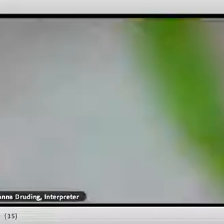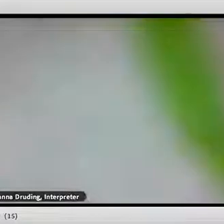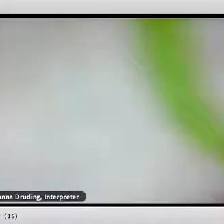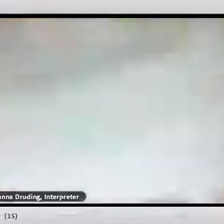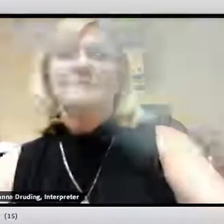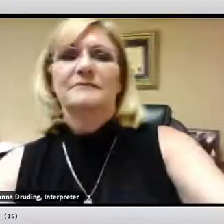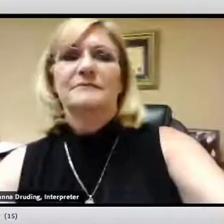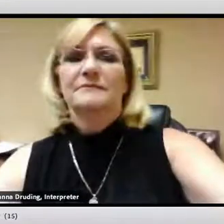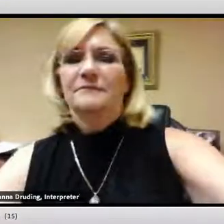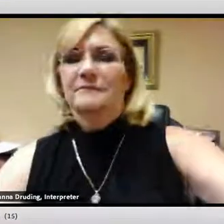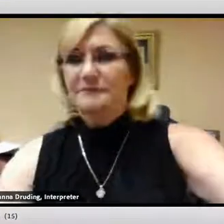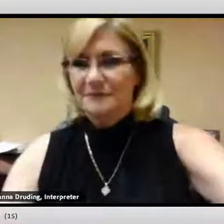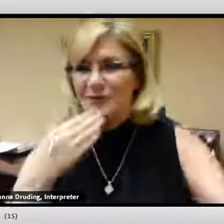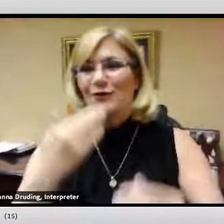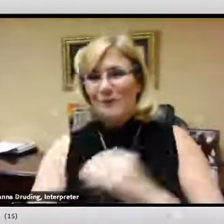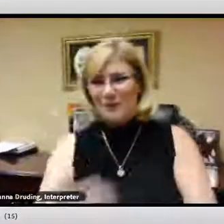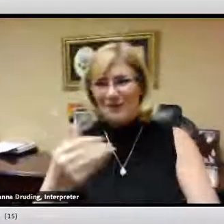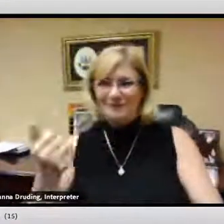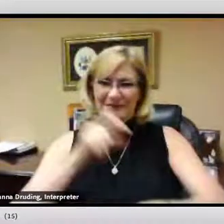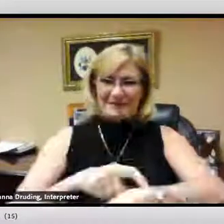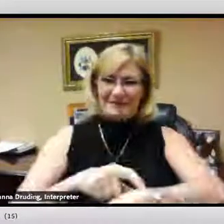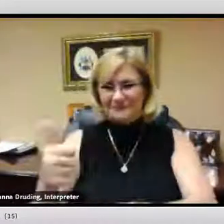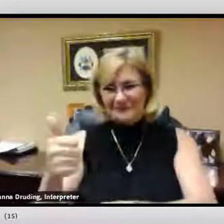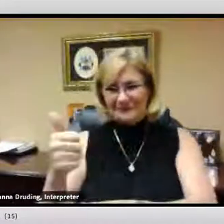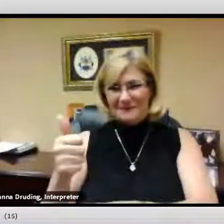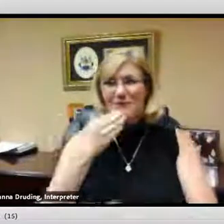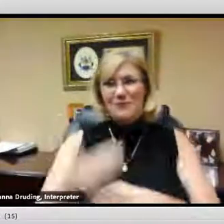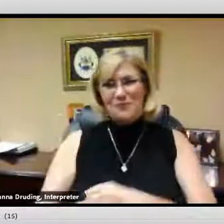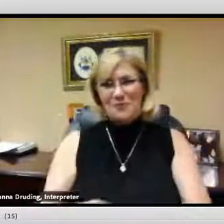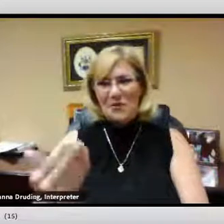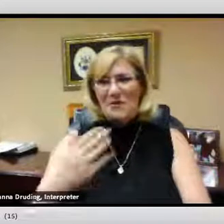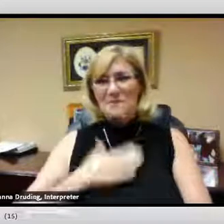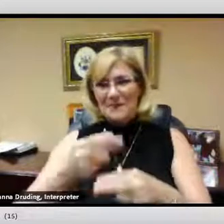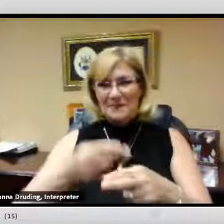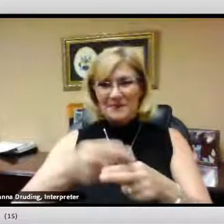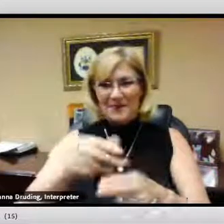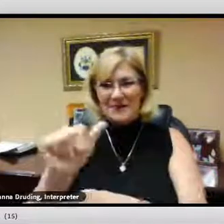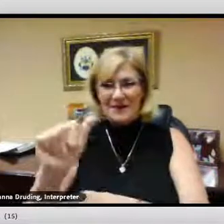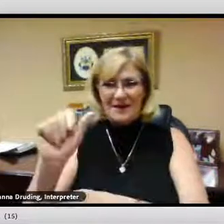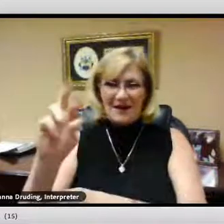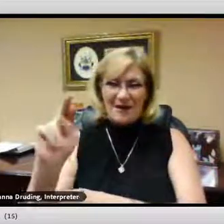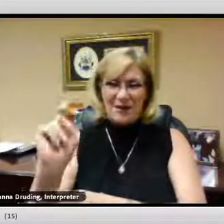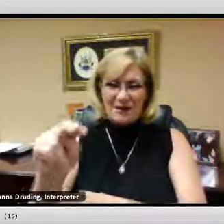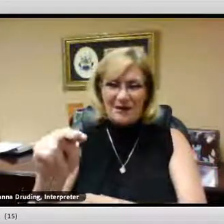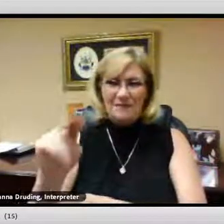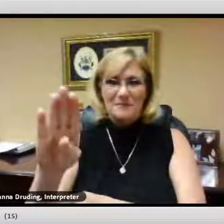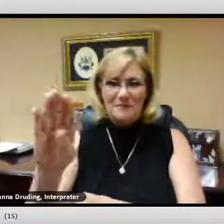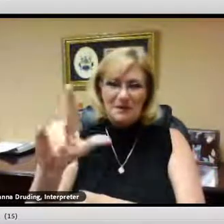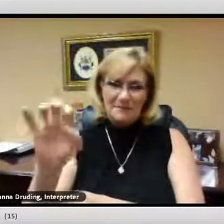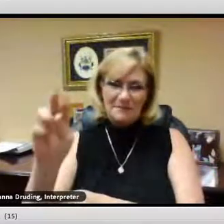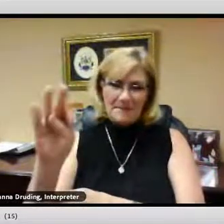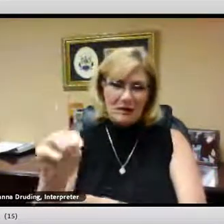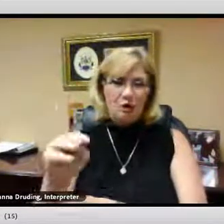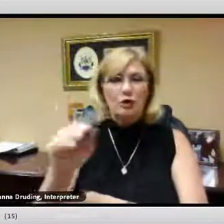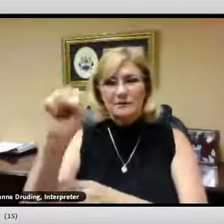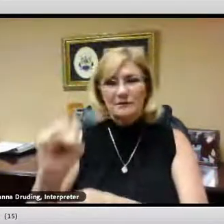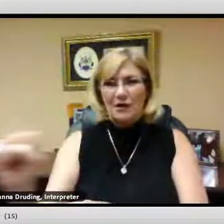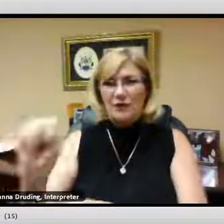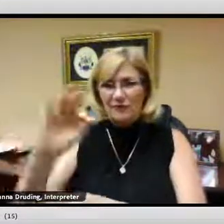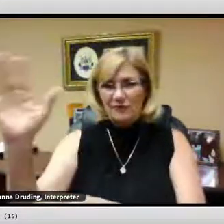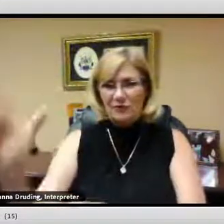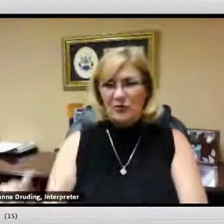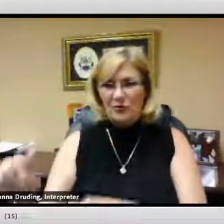Everyone, it is now 10 o'clock. Good morning. I am Aaron Blumberg, Swiftlin's Continuing Education